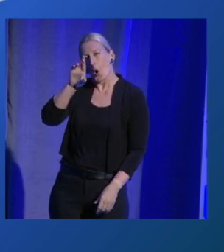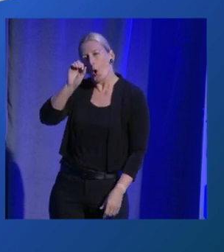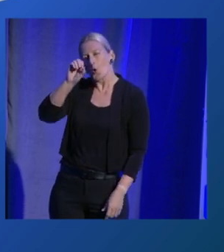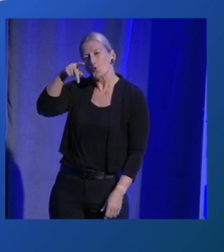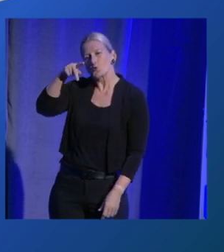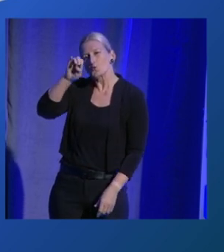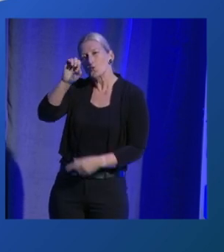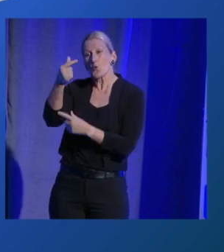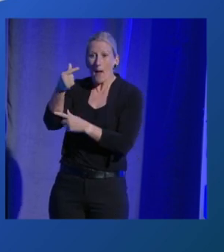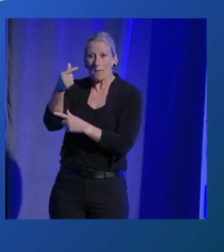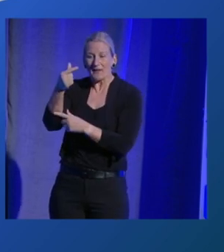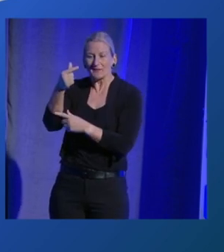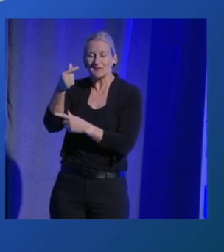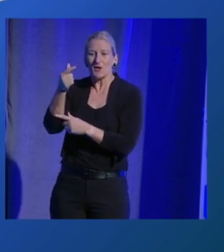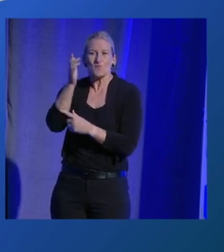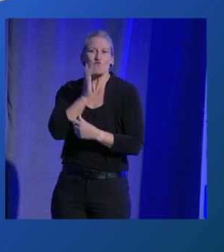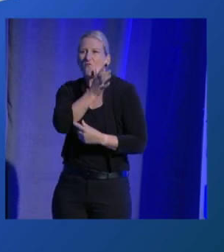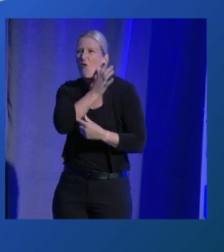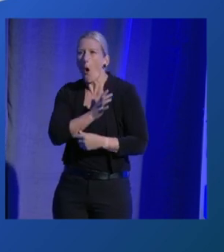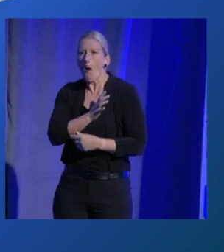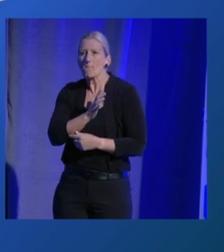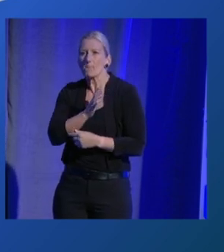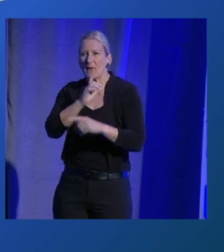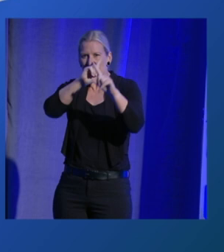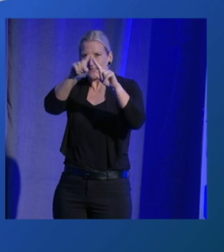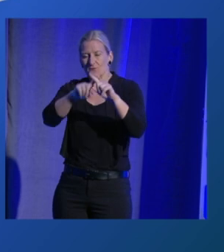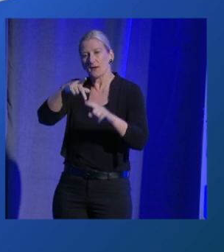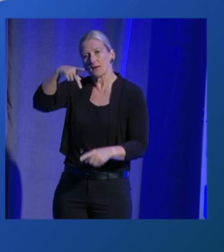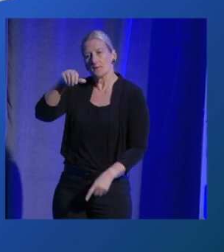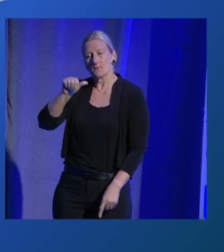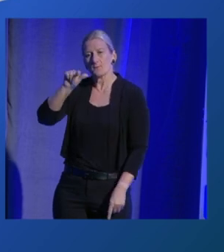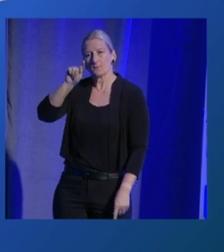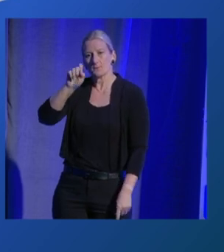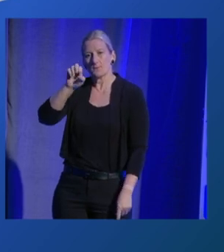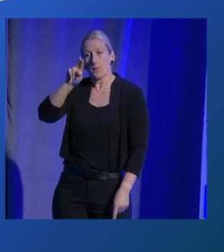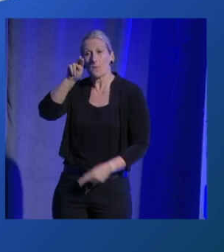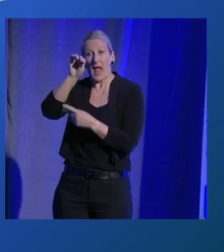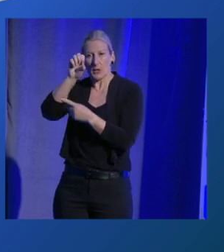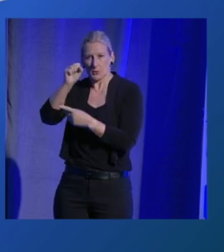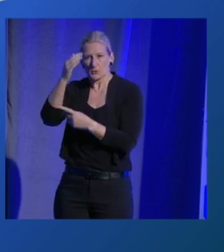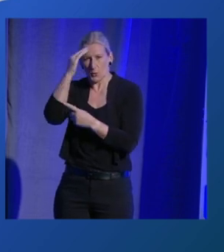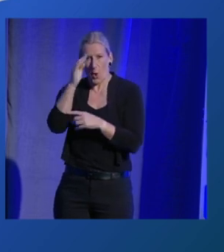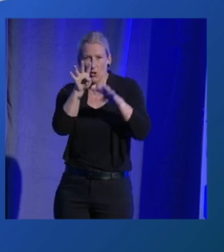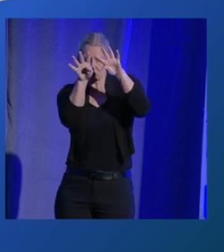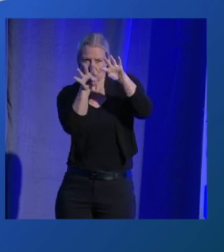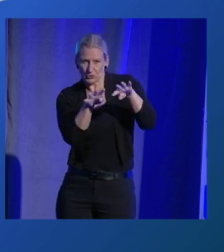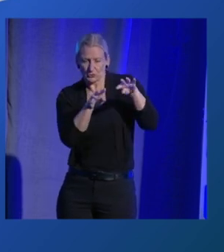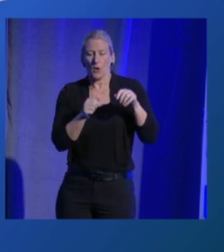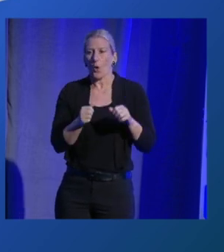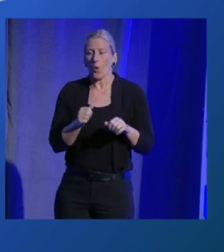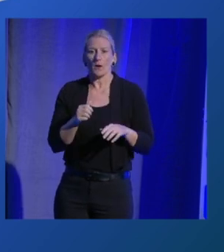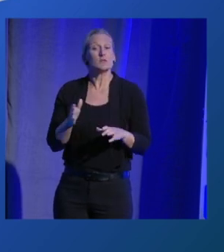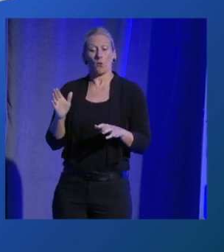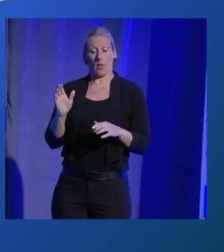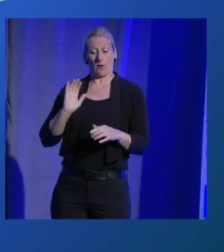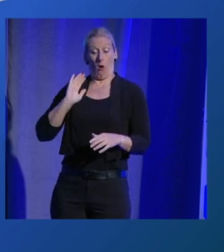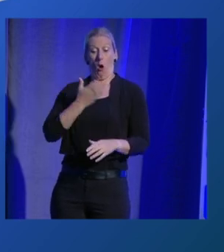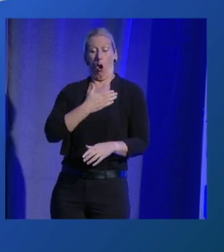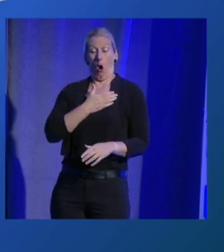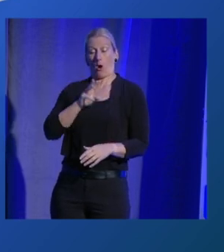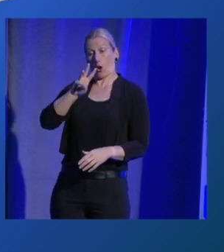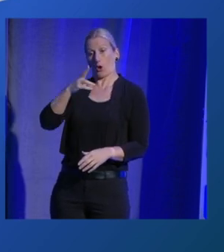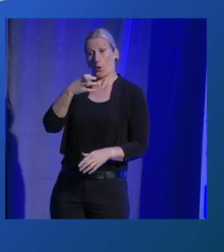say um in different countries wheat grown in the US looks very different than wheat grown in Tanzania